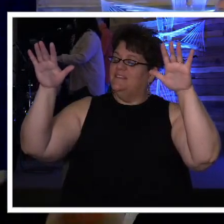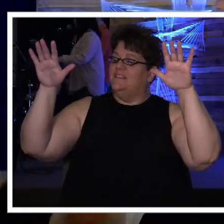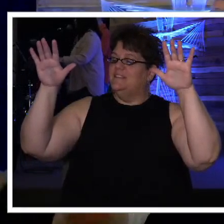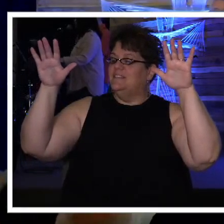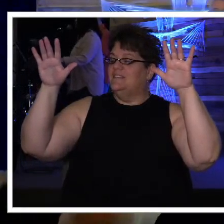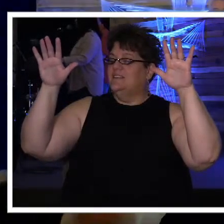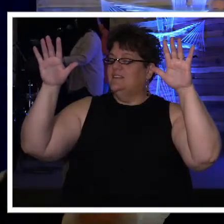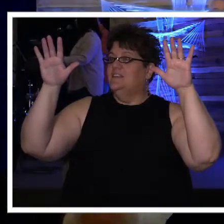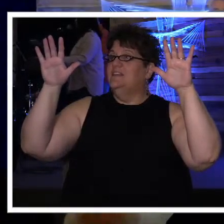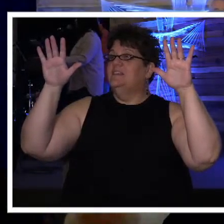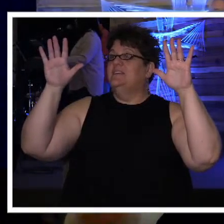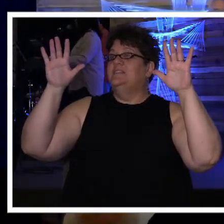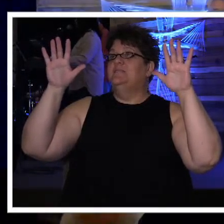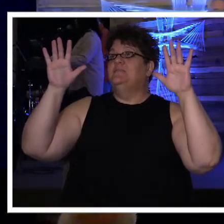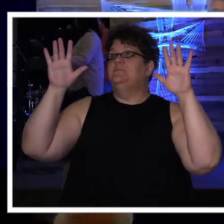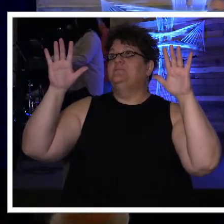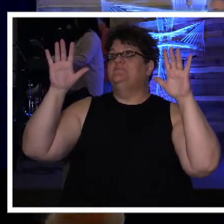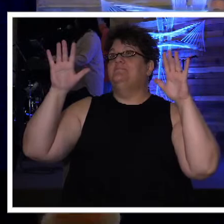sacrifice.